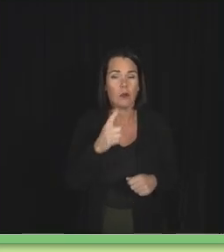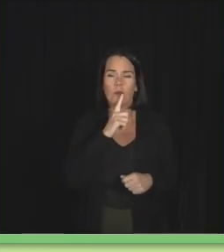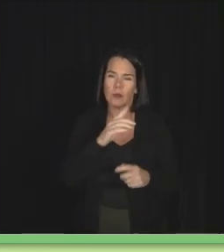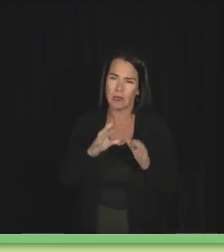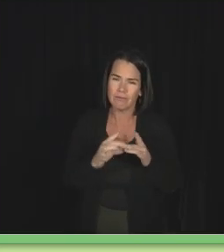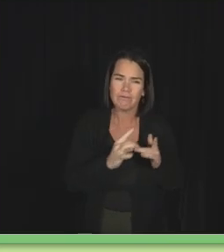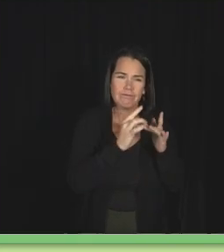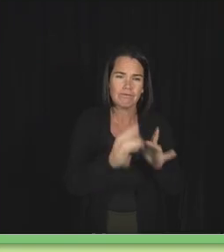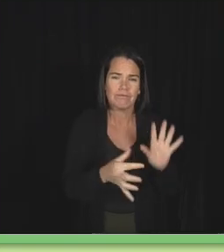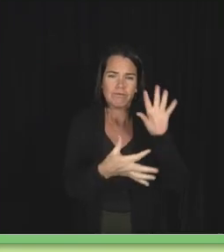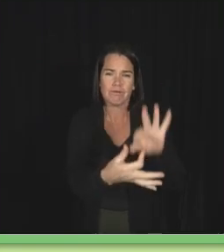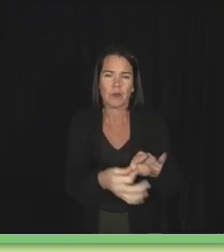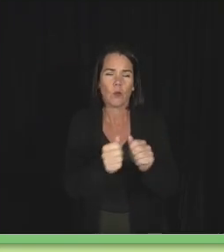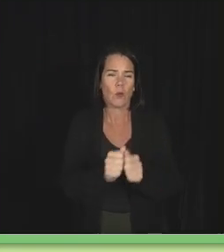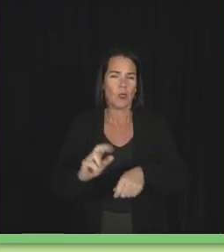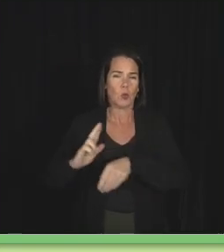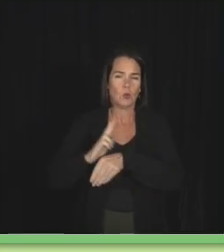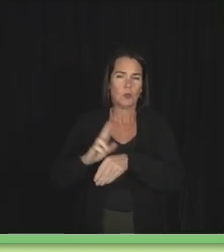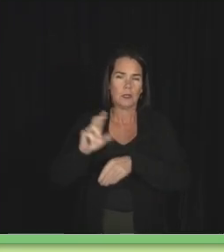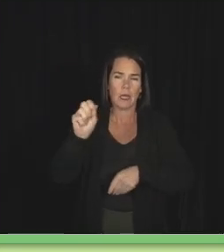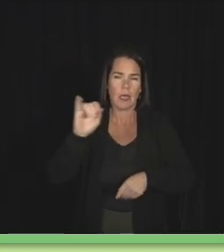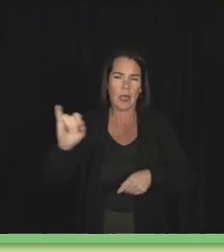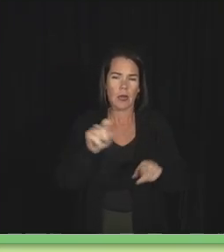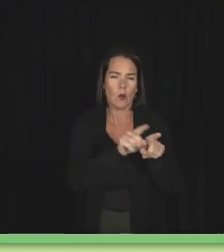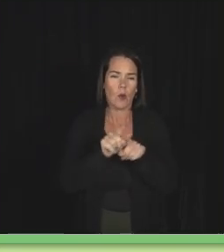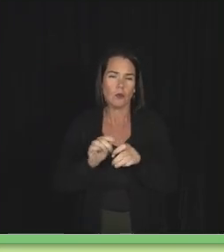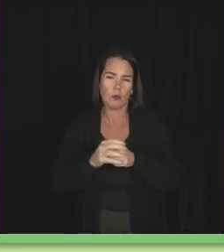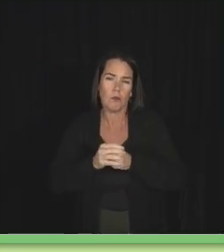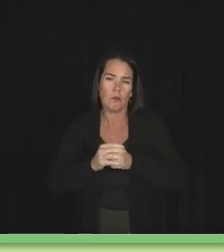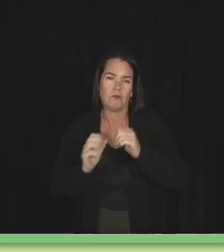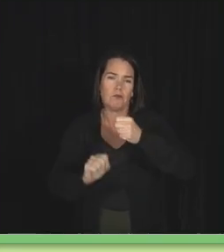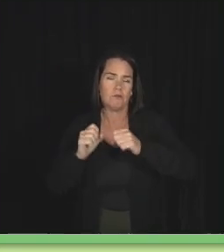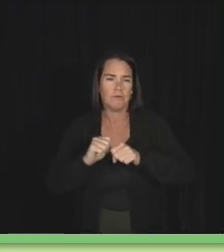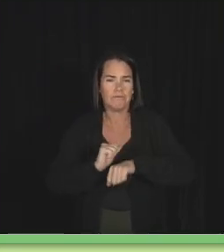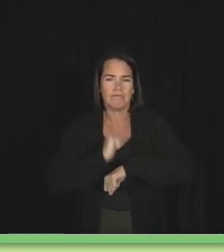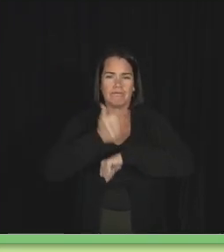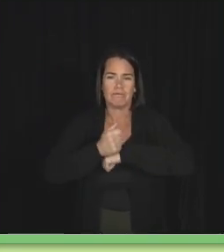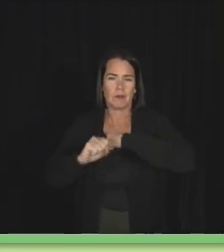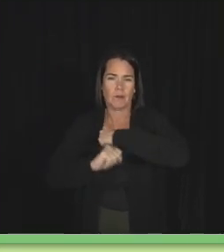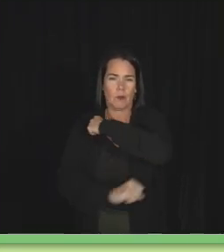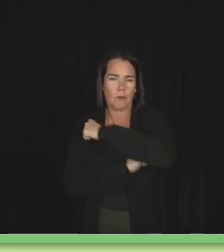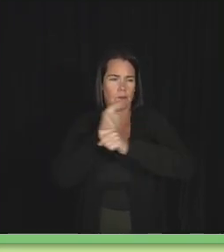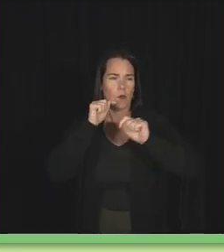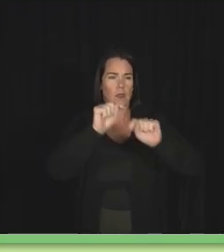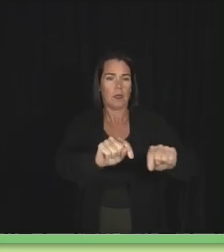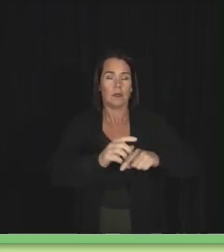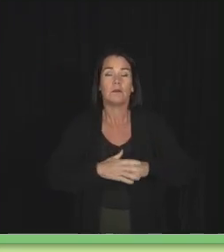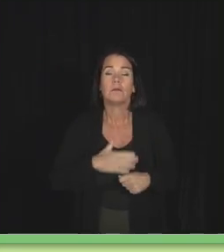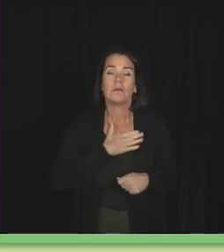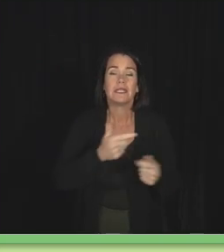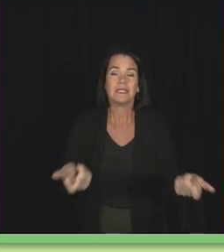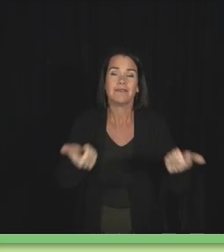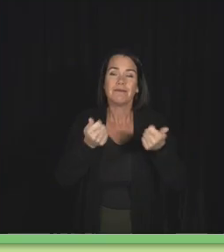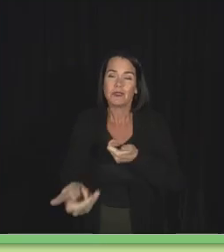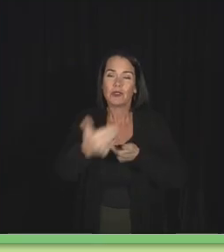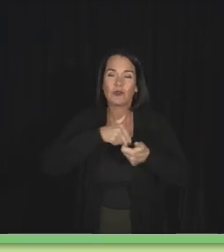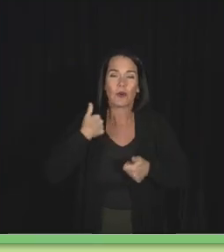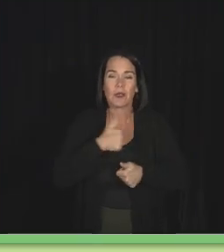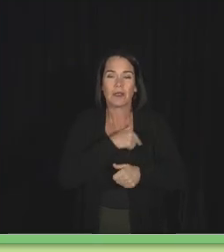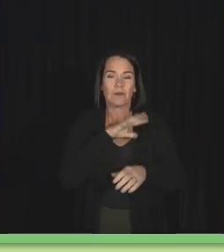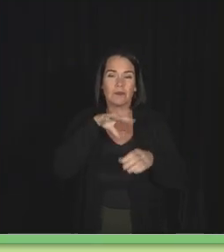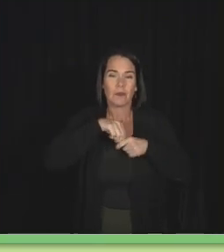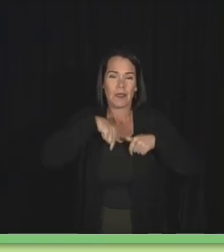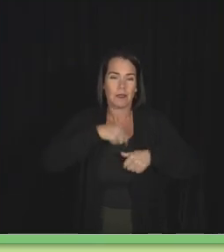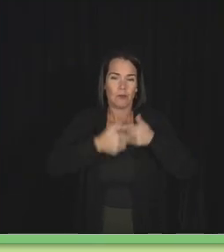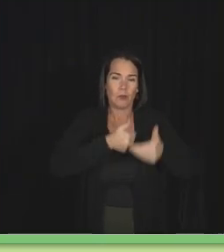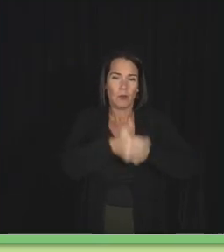age of the usage for AI and building the foundation for this. And we invite everyone that you join us on this journey, and we want to get